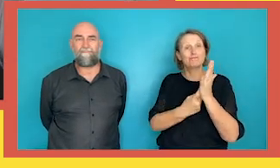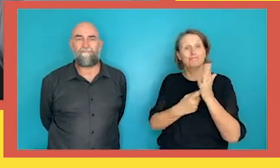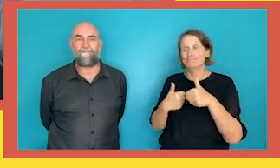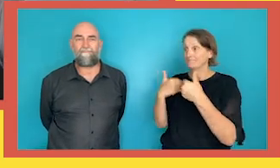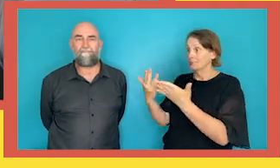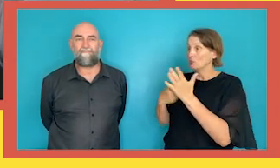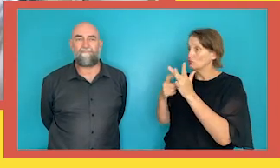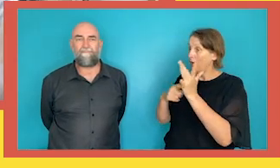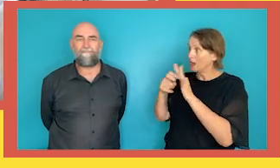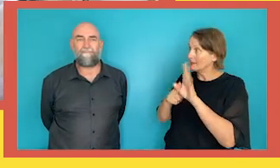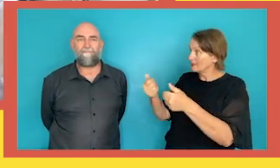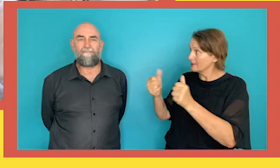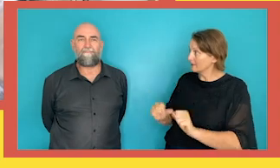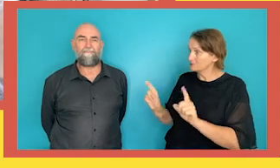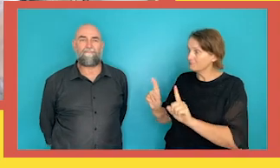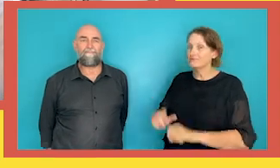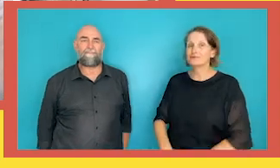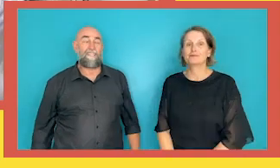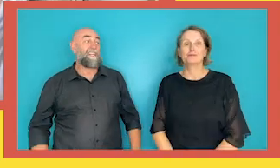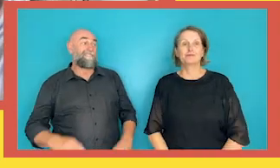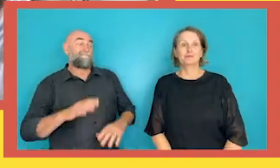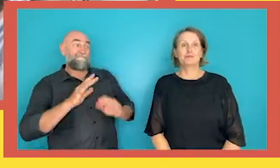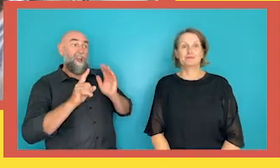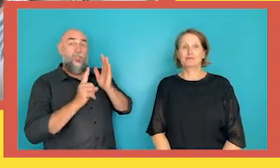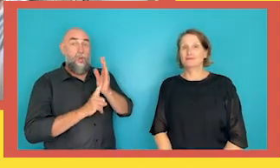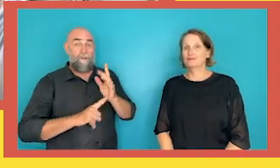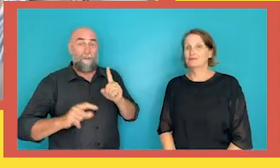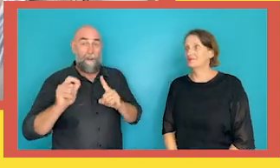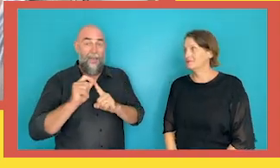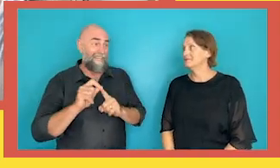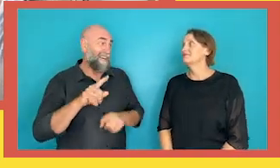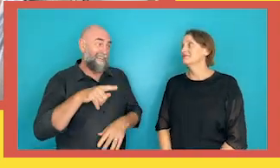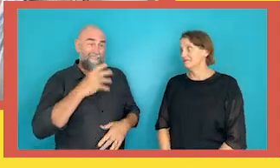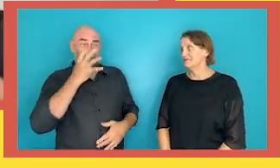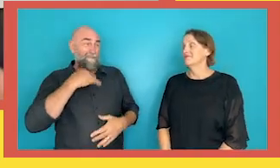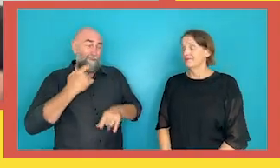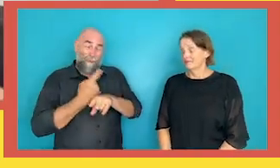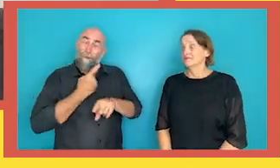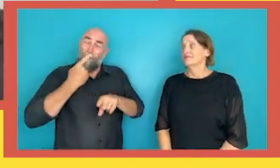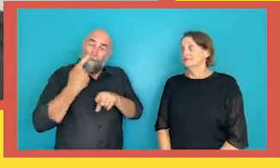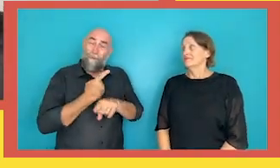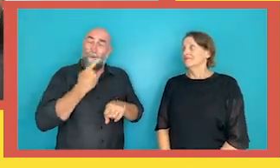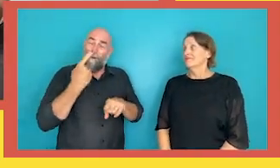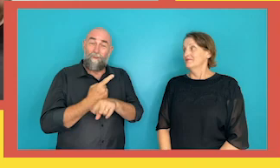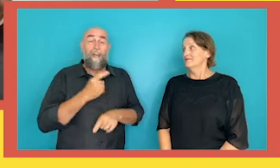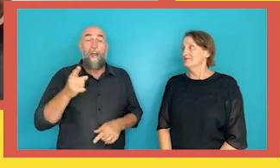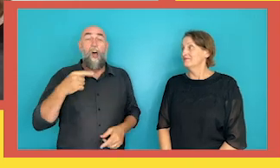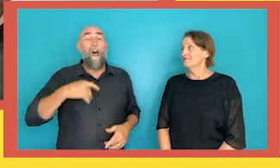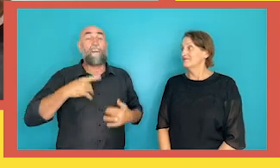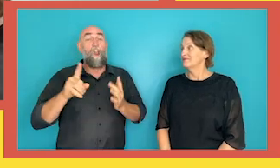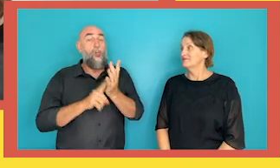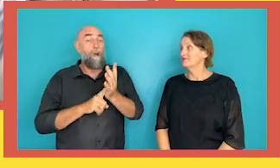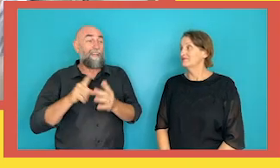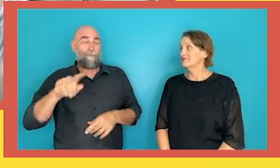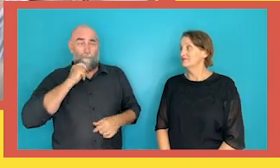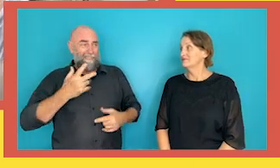Ryley. Lauren Parker, I don't know how many times we've mentioned her on this podcast, but she must be either sick of it or